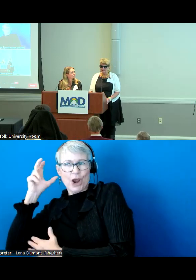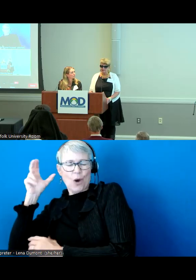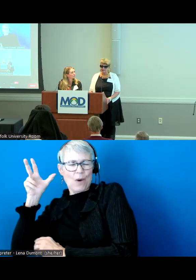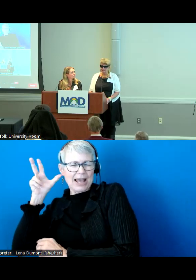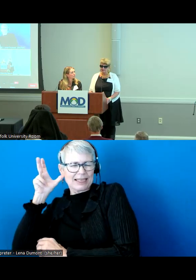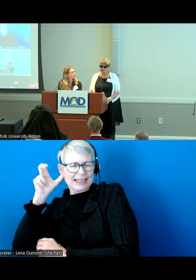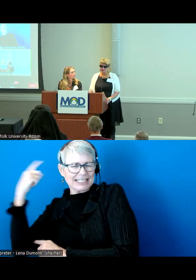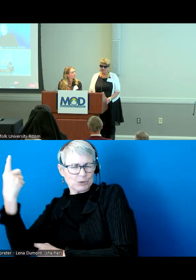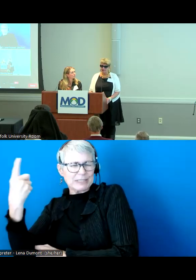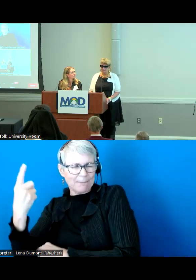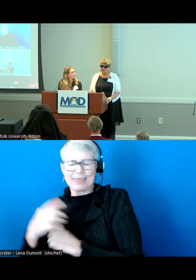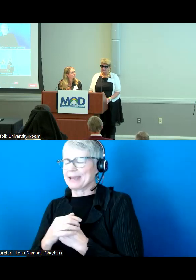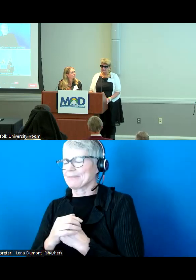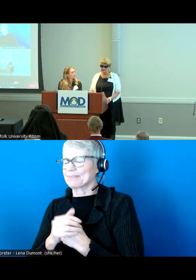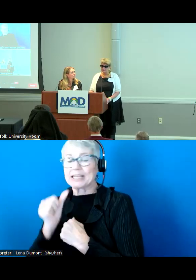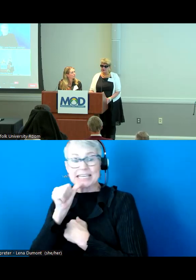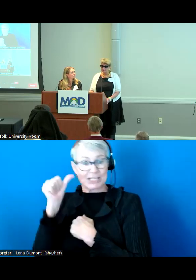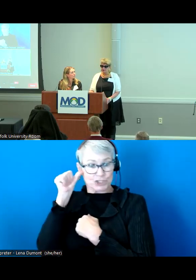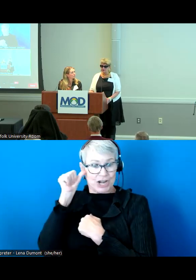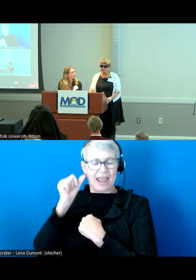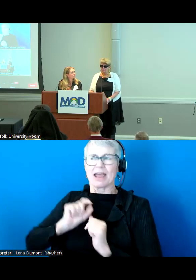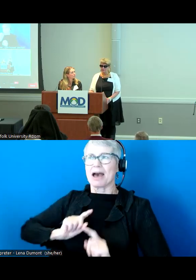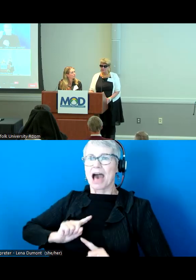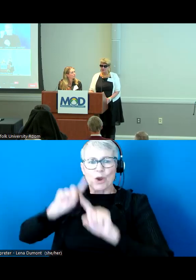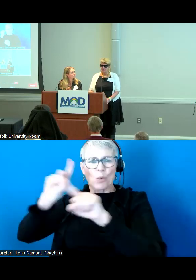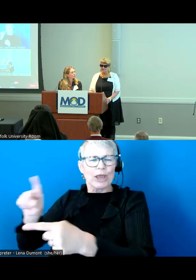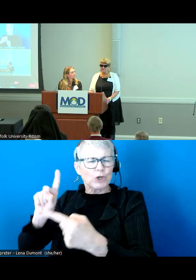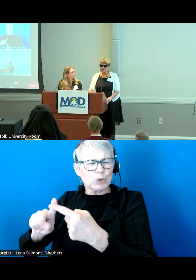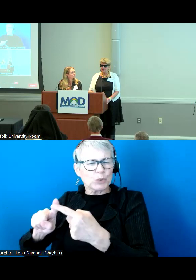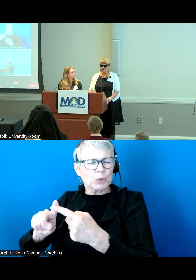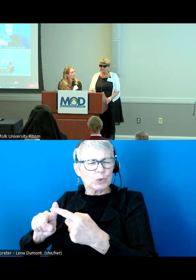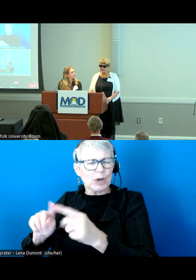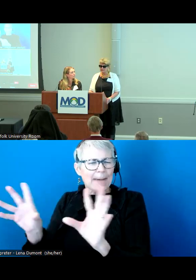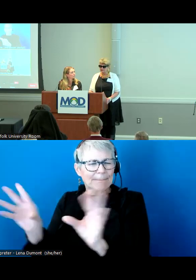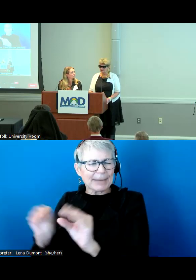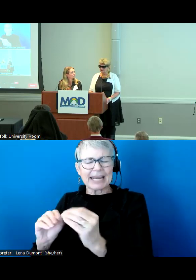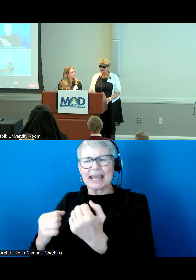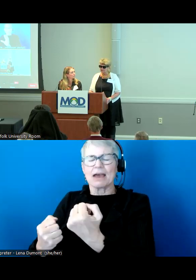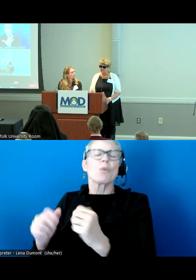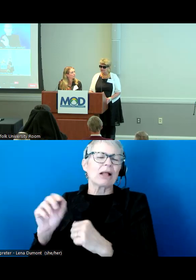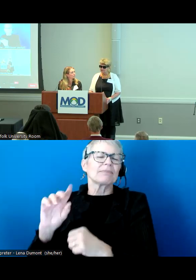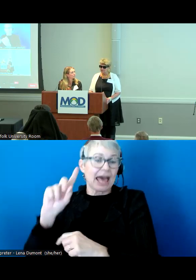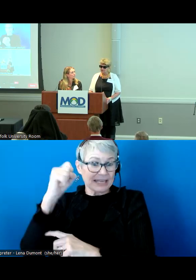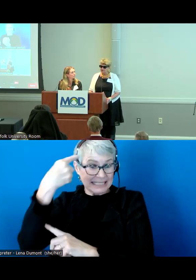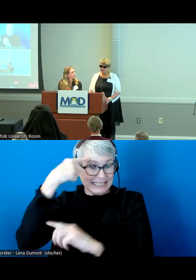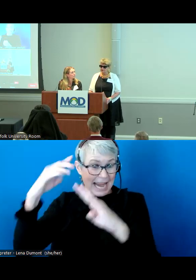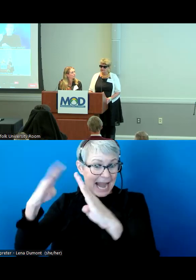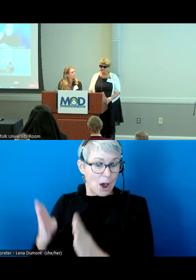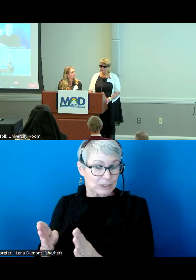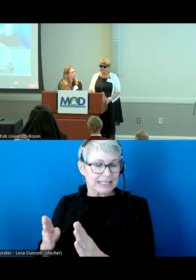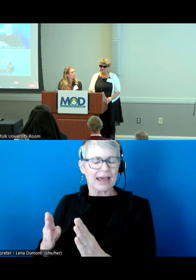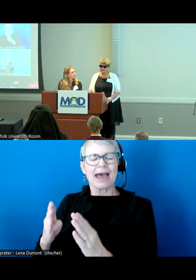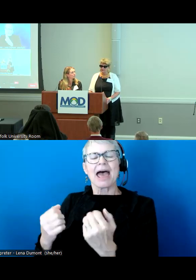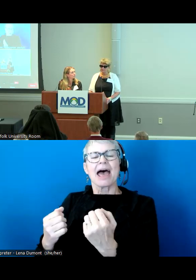I attended the advocacy for Autism Advocacy Day at the State House, and it was